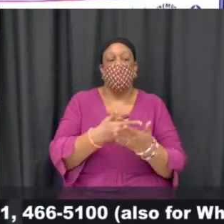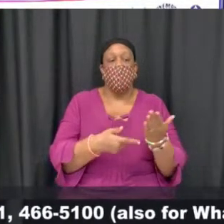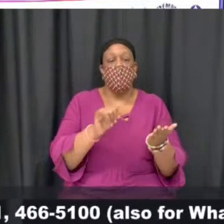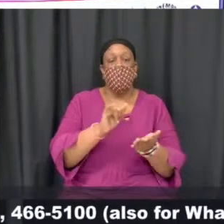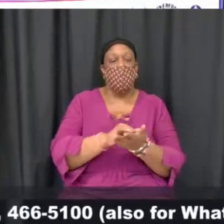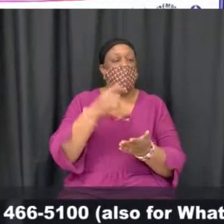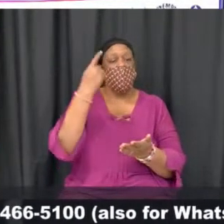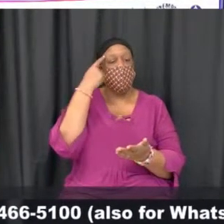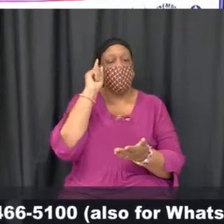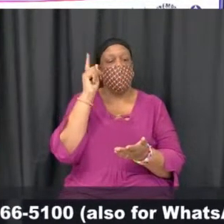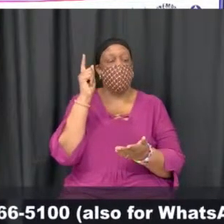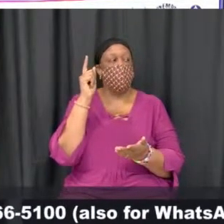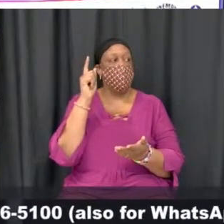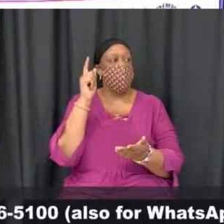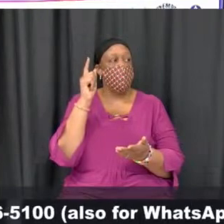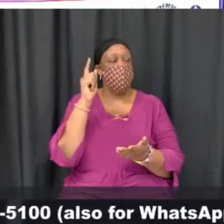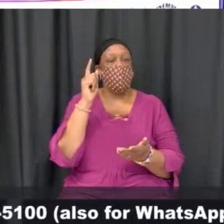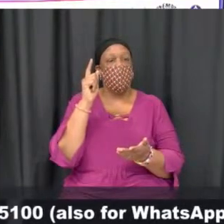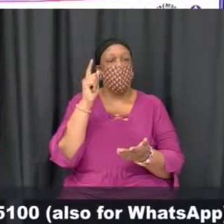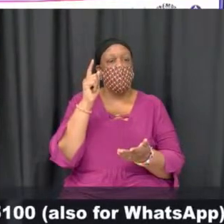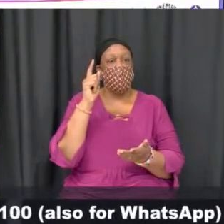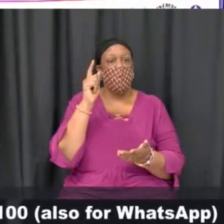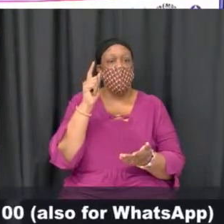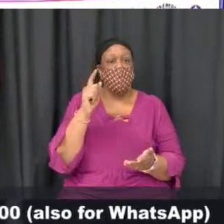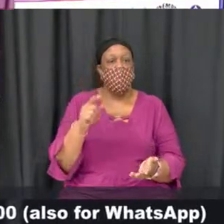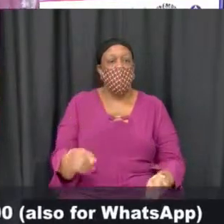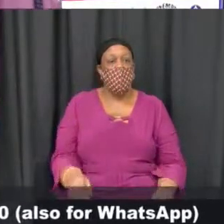Superintendent, Dr. Wilkinson.